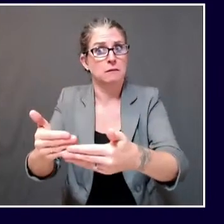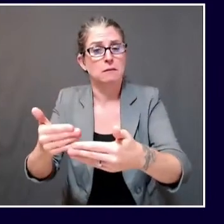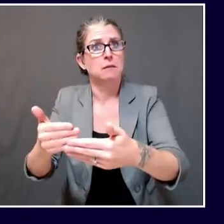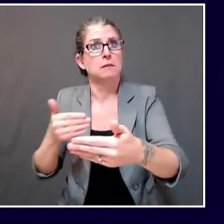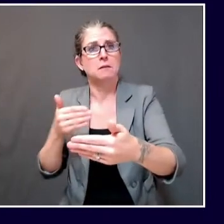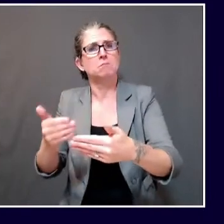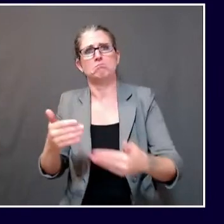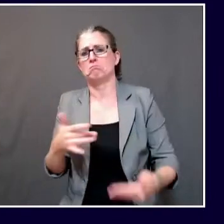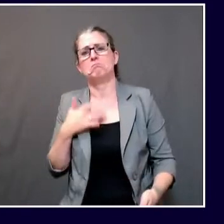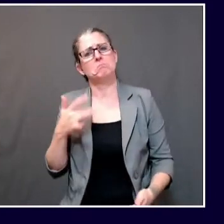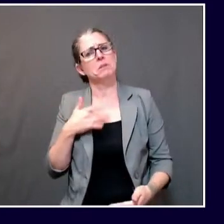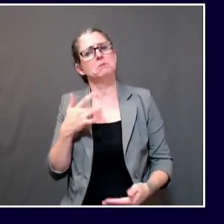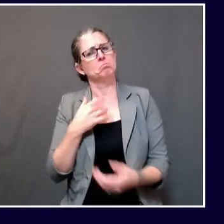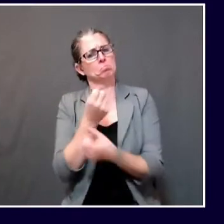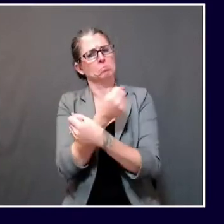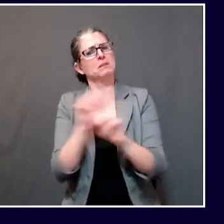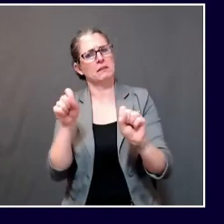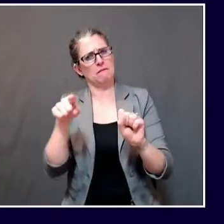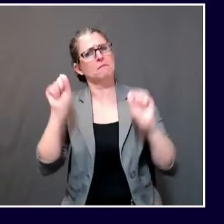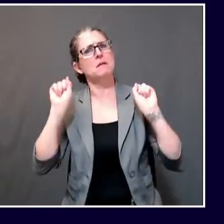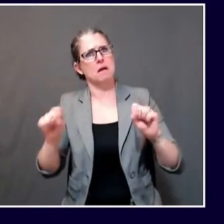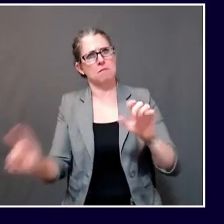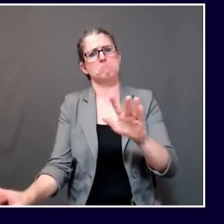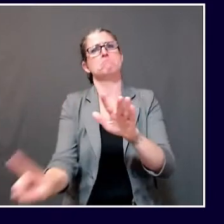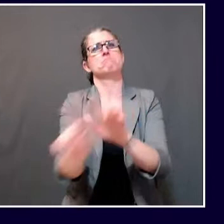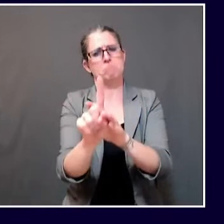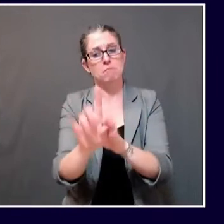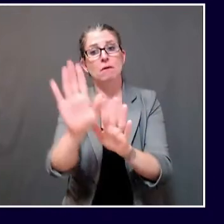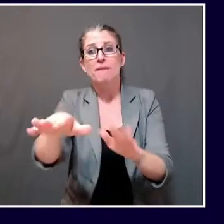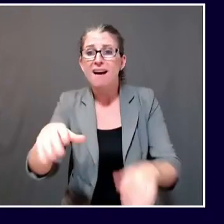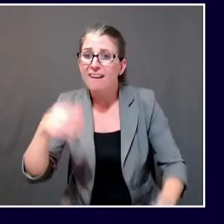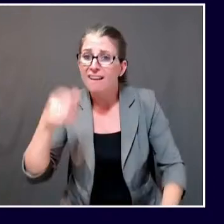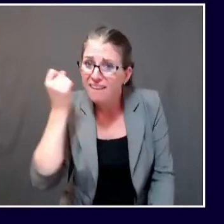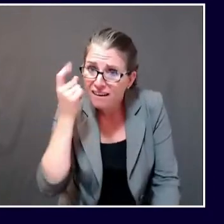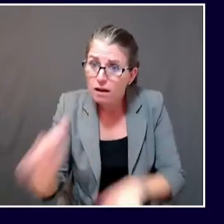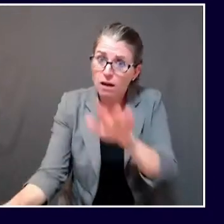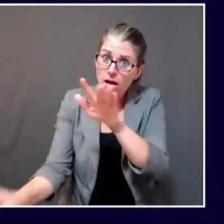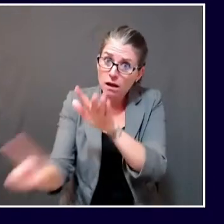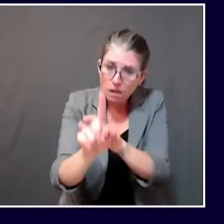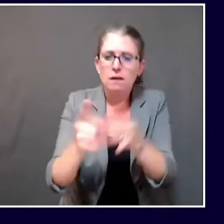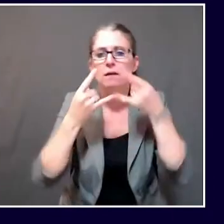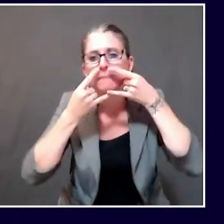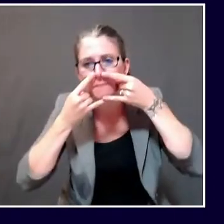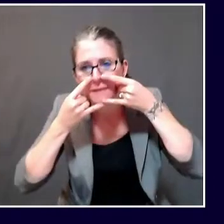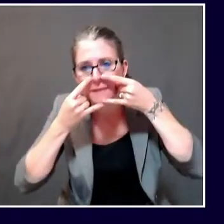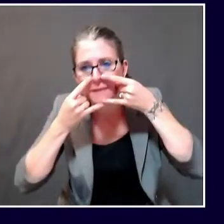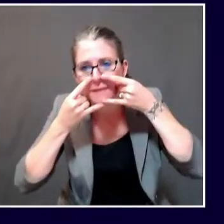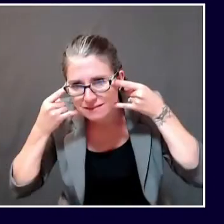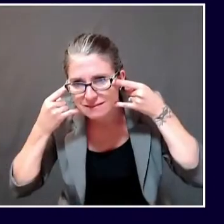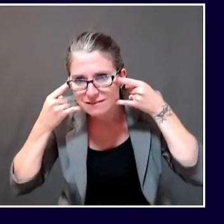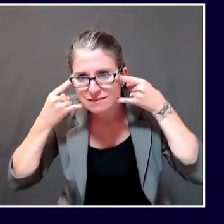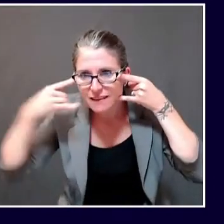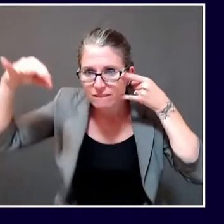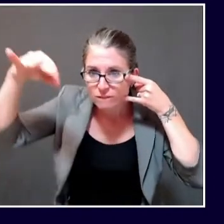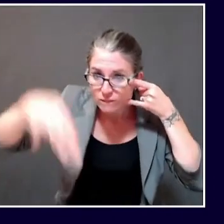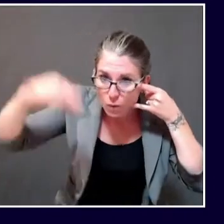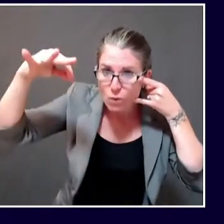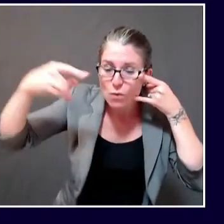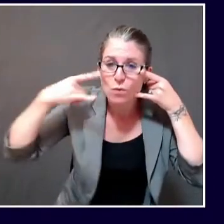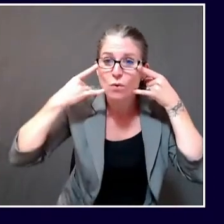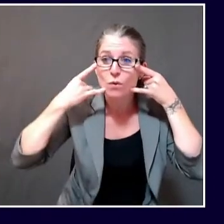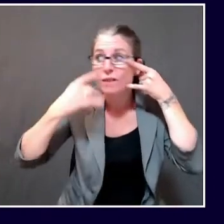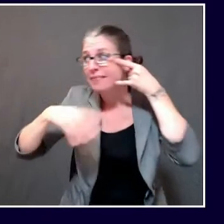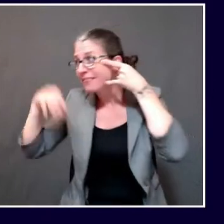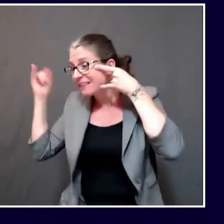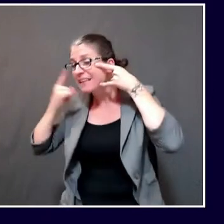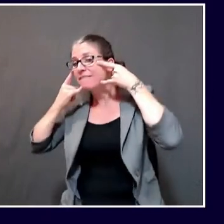guidelines and use things like our face masks, then we have a very strong chance at defeating the spread of the coronavirus and that